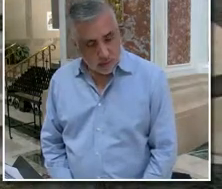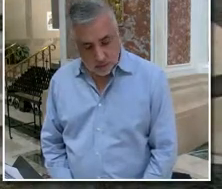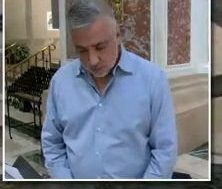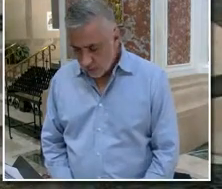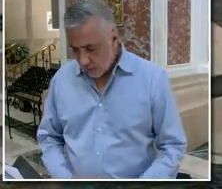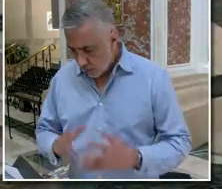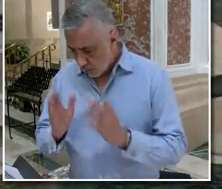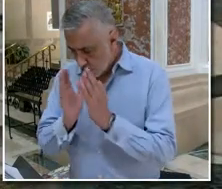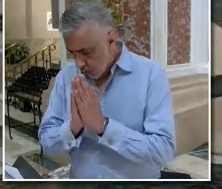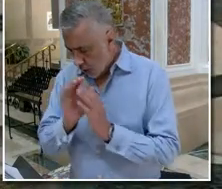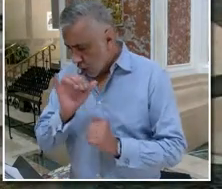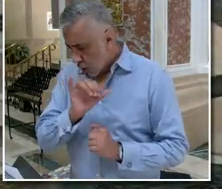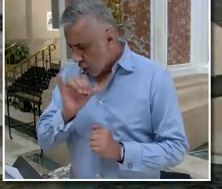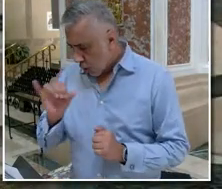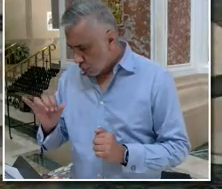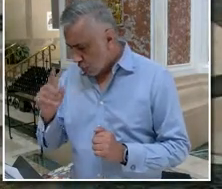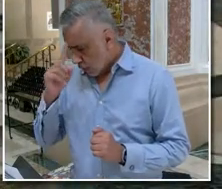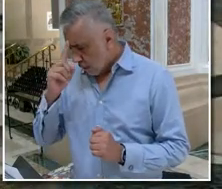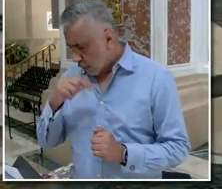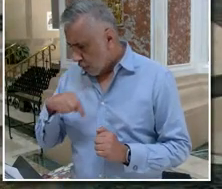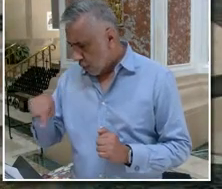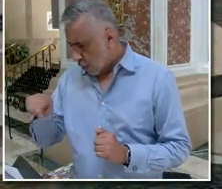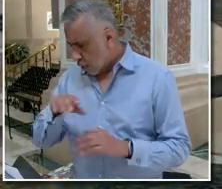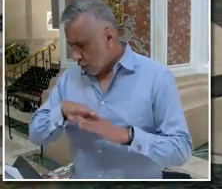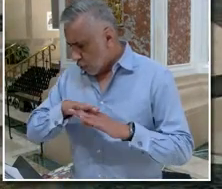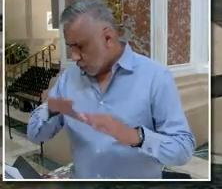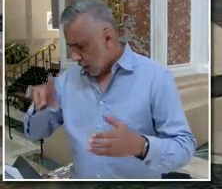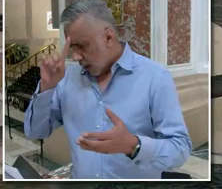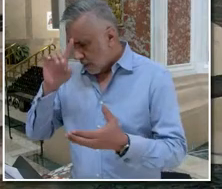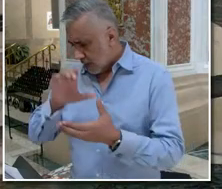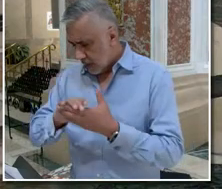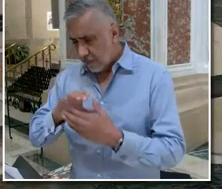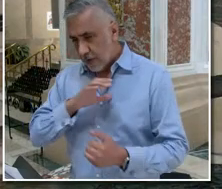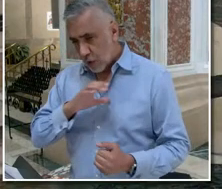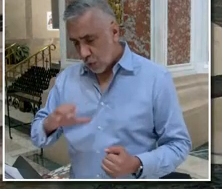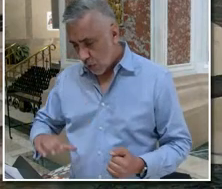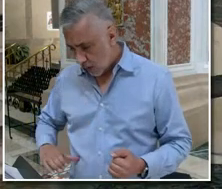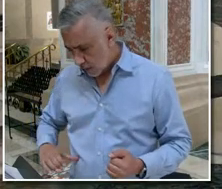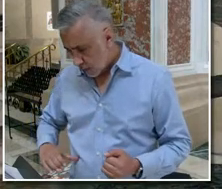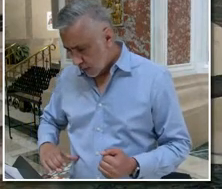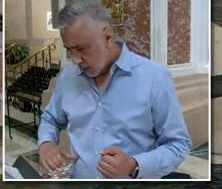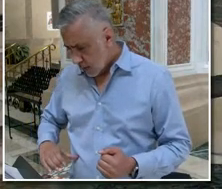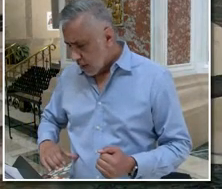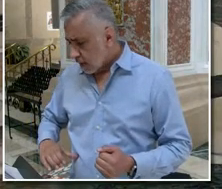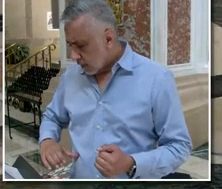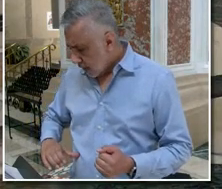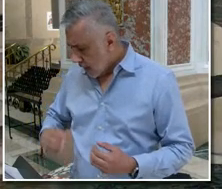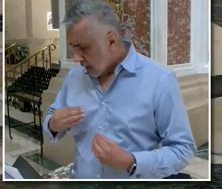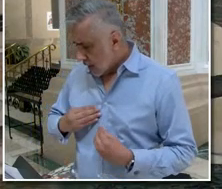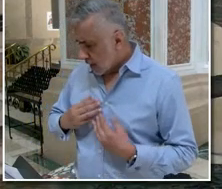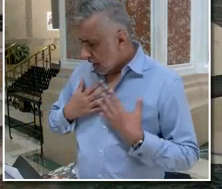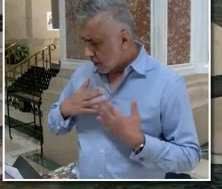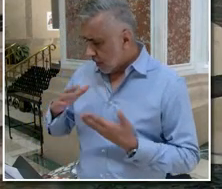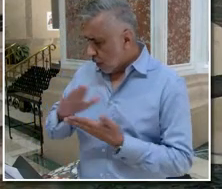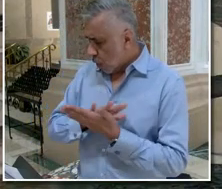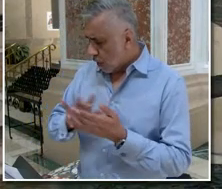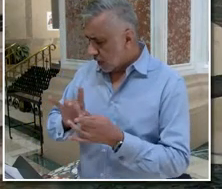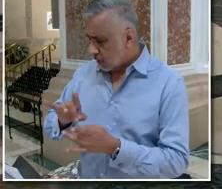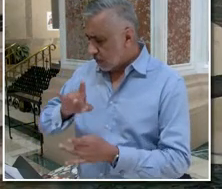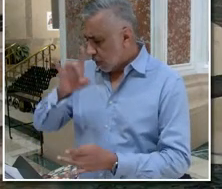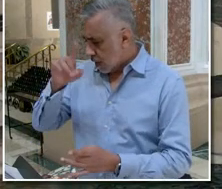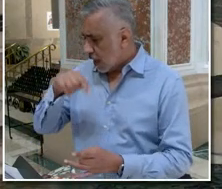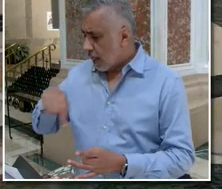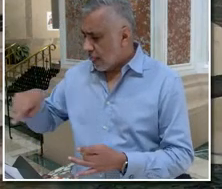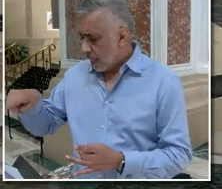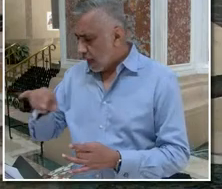Let us pray also for those who do not believe in Christ, that enlightened by the Holy Spirit,